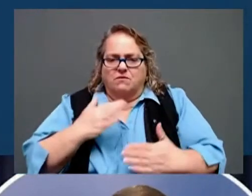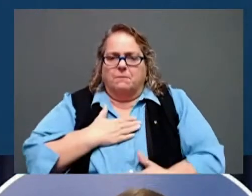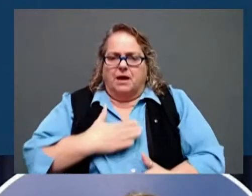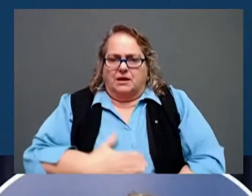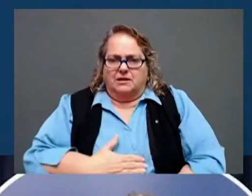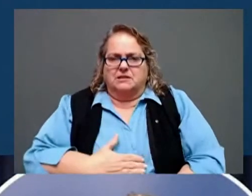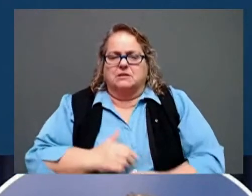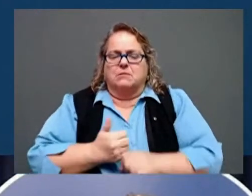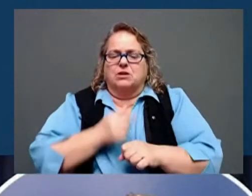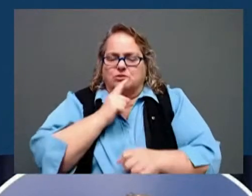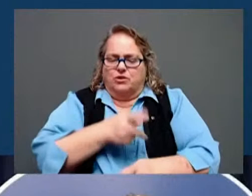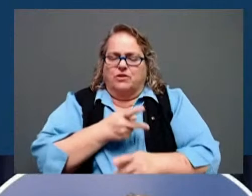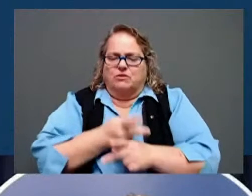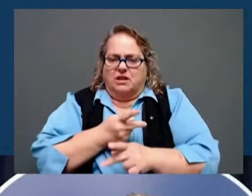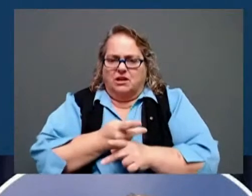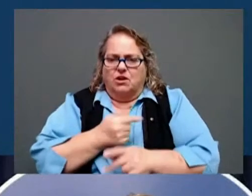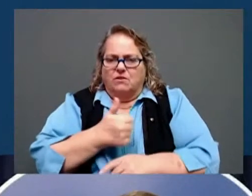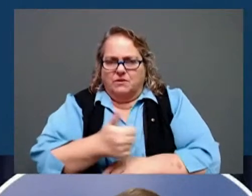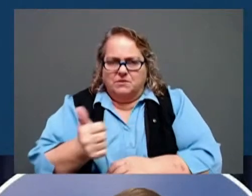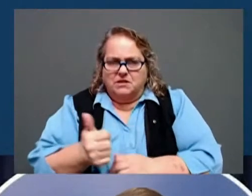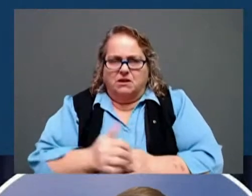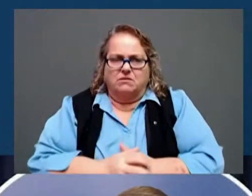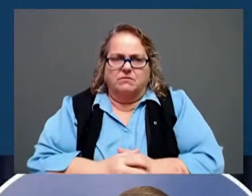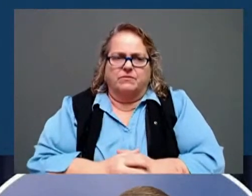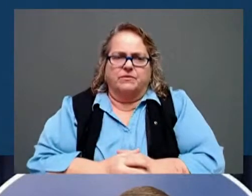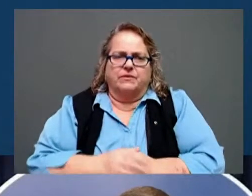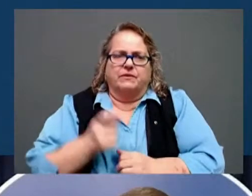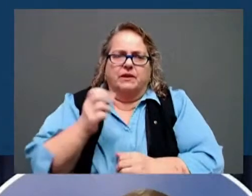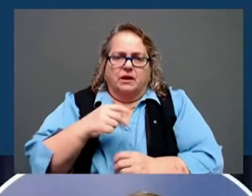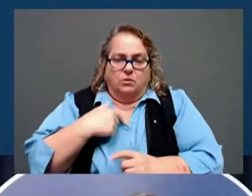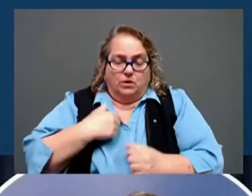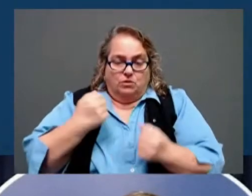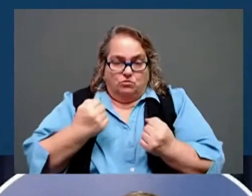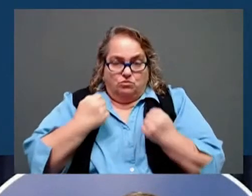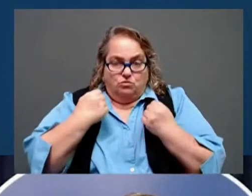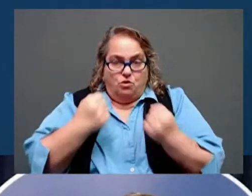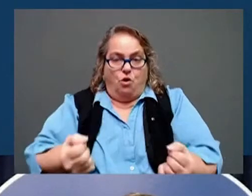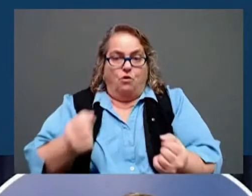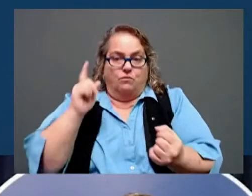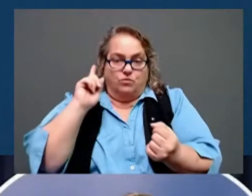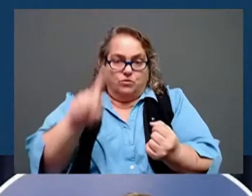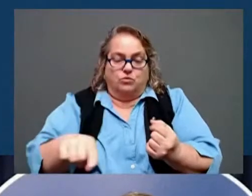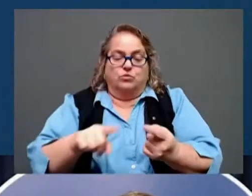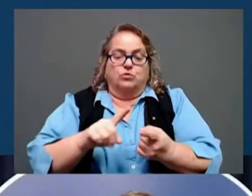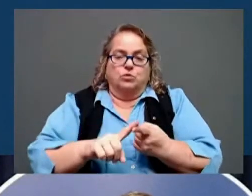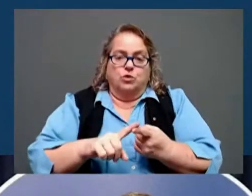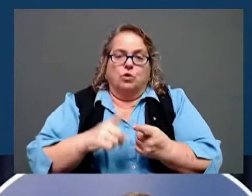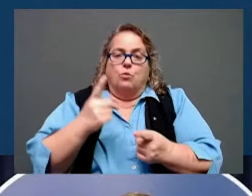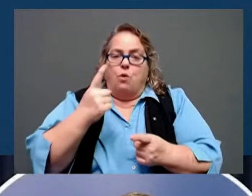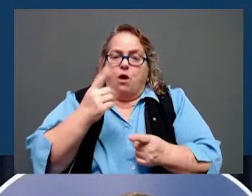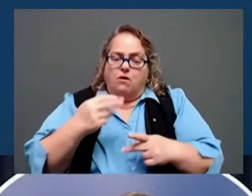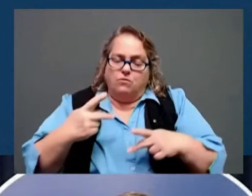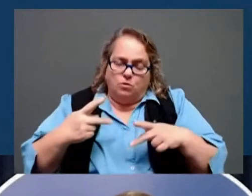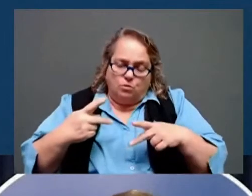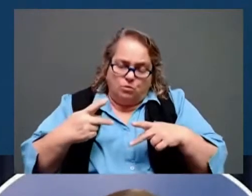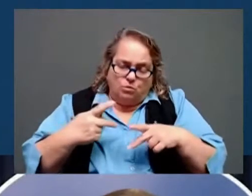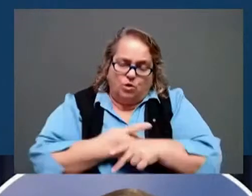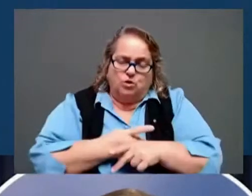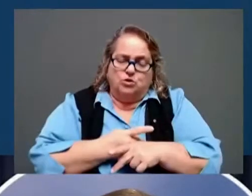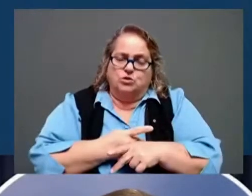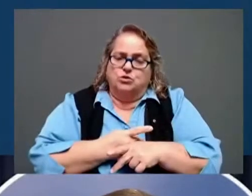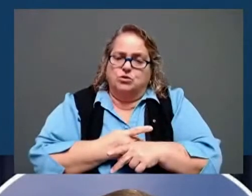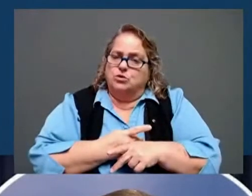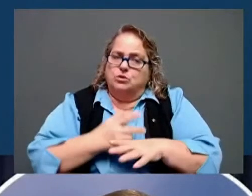care of themselves. And then we drove down one of the worst hit areas with